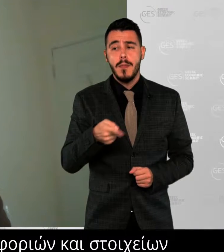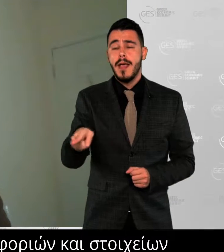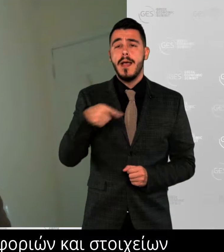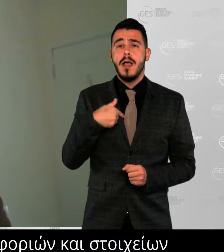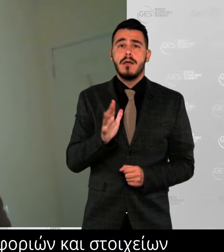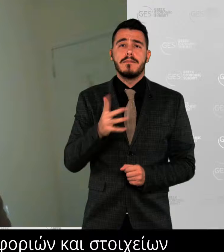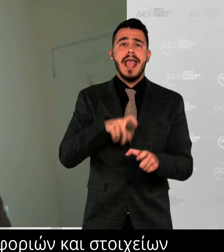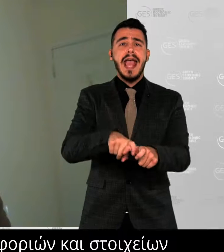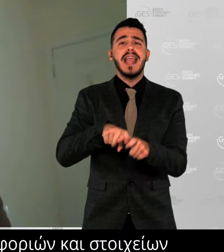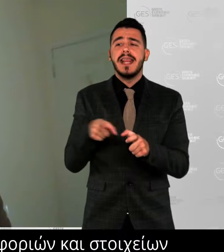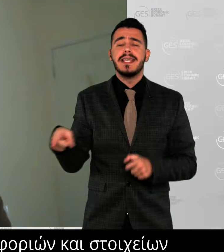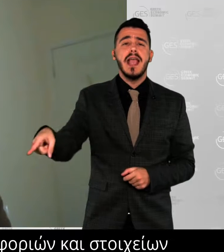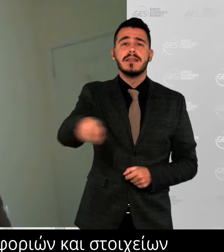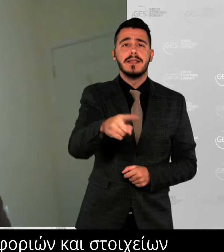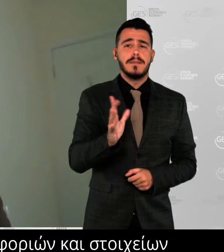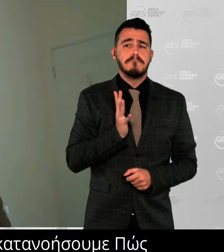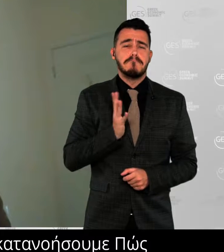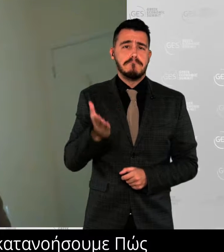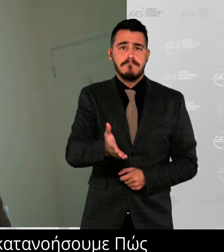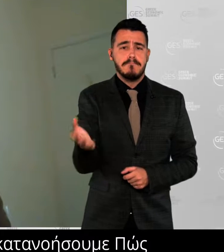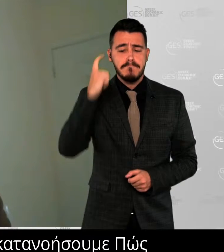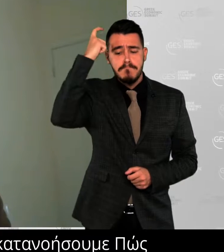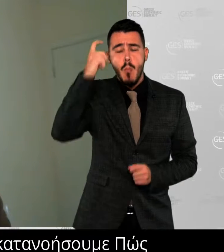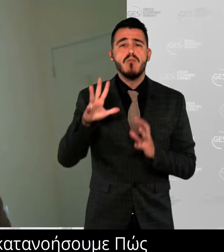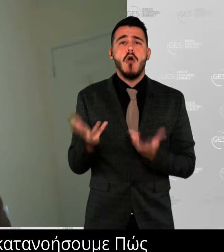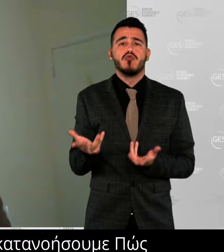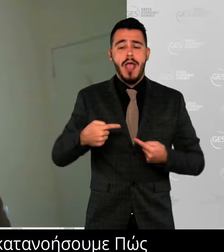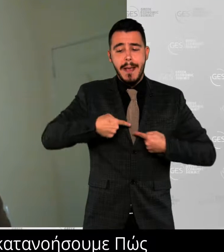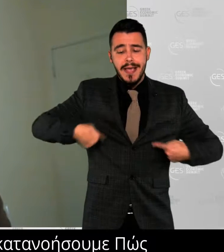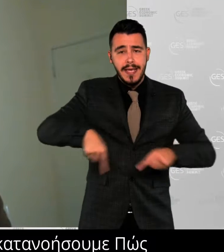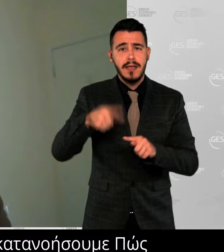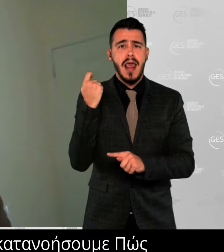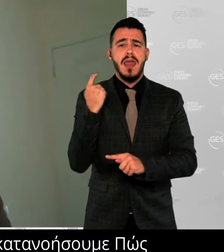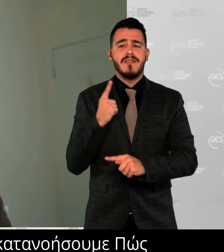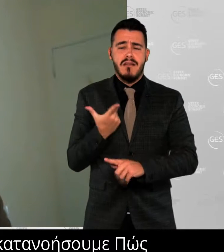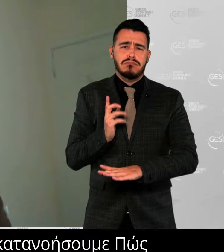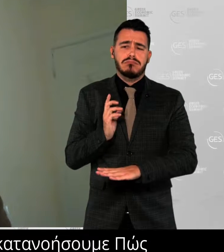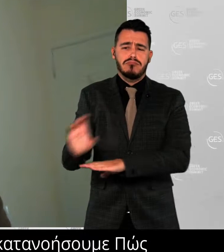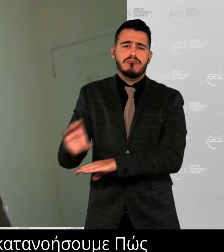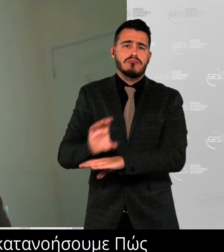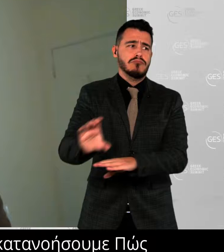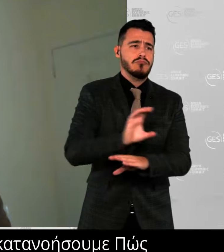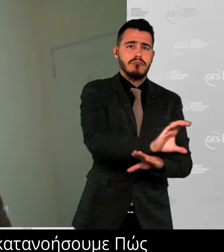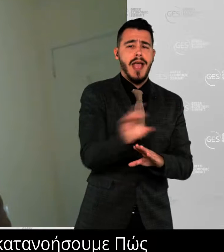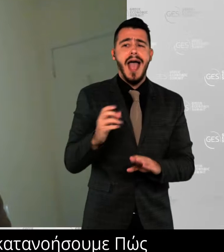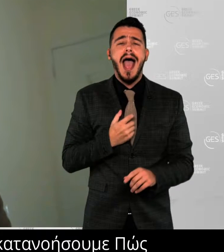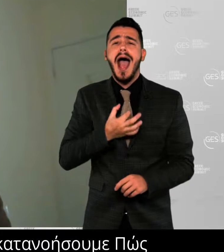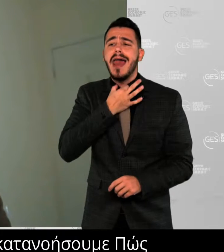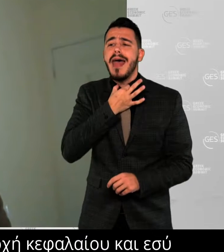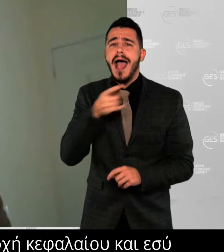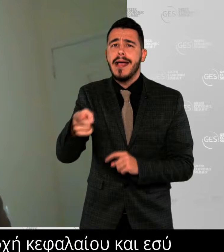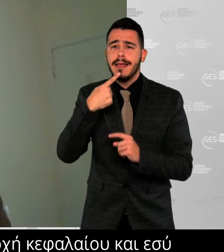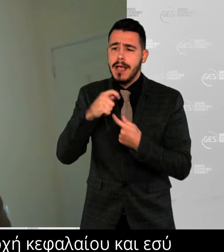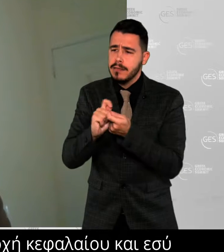provider of capital, to understand what their capital needs are in the transition. We've done a lot of research over the years about